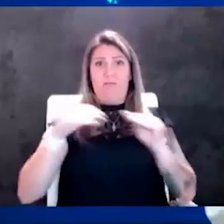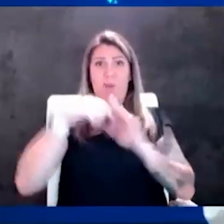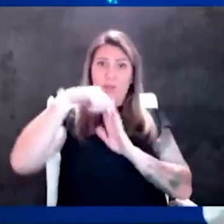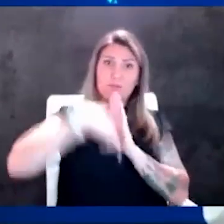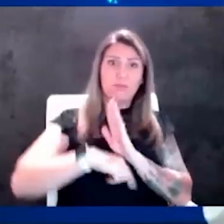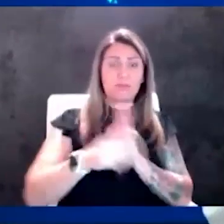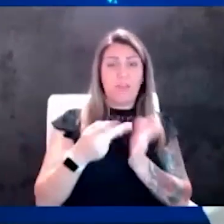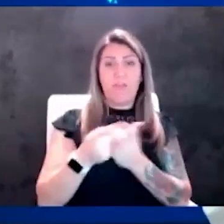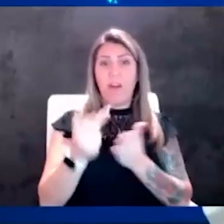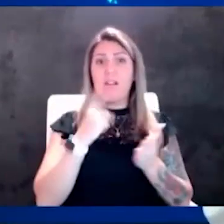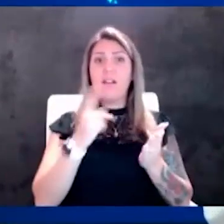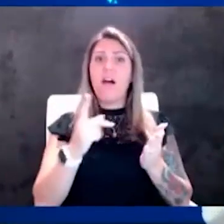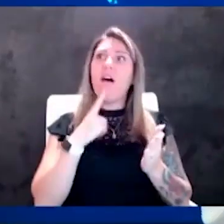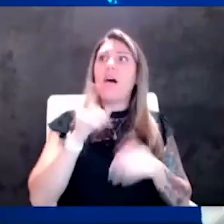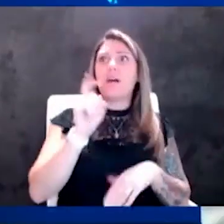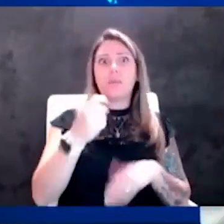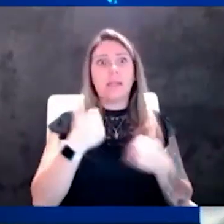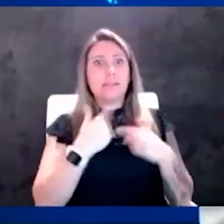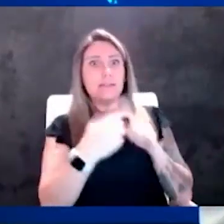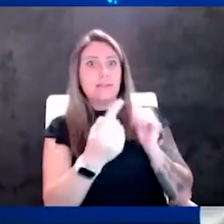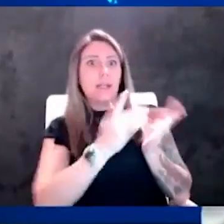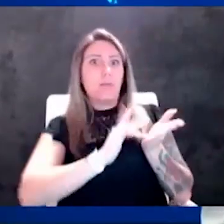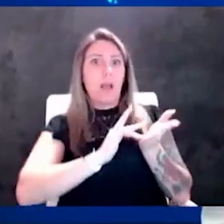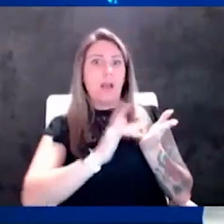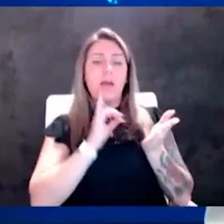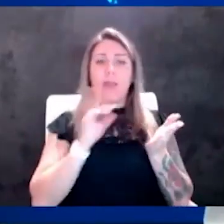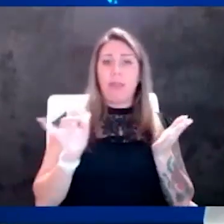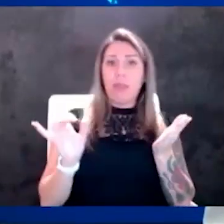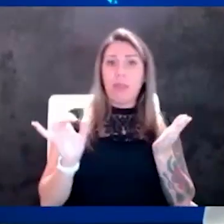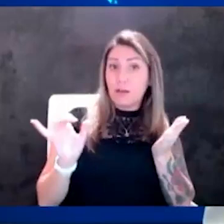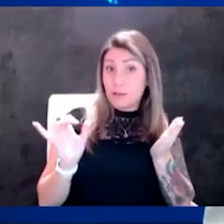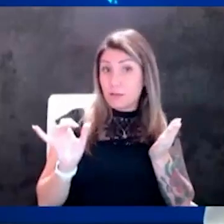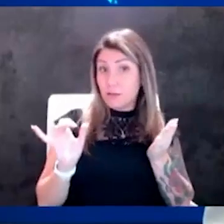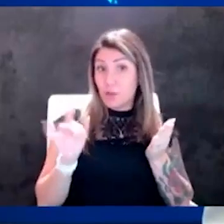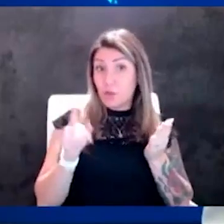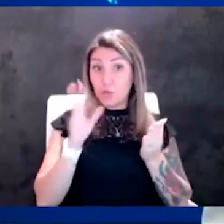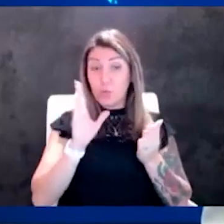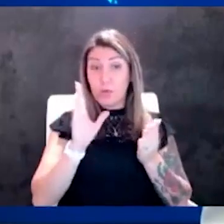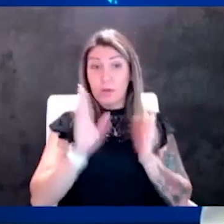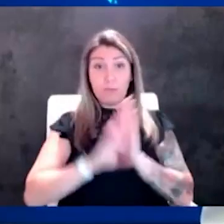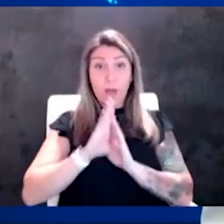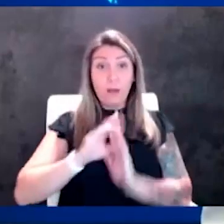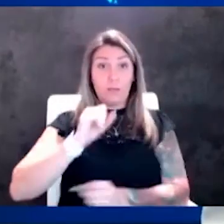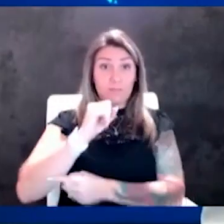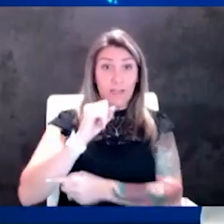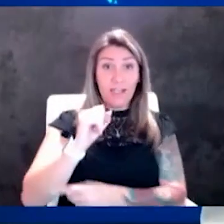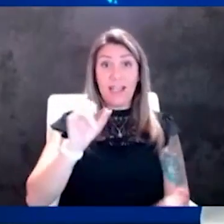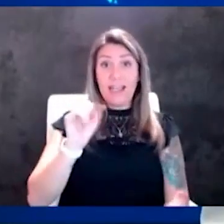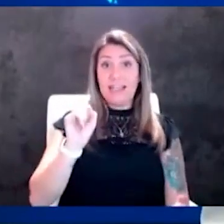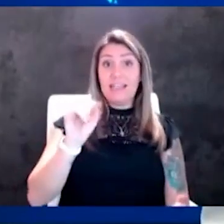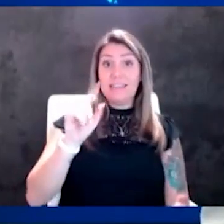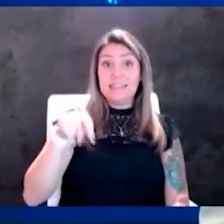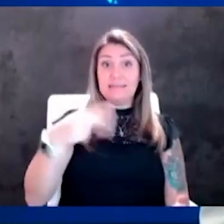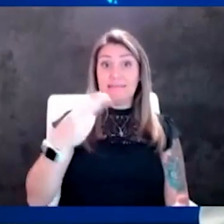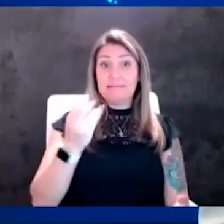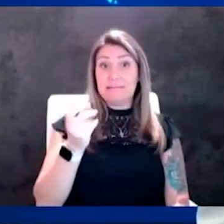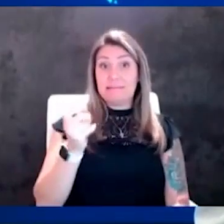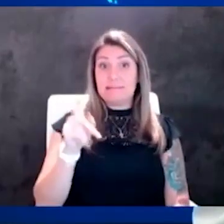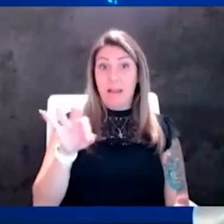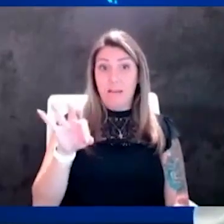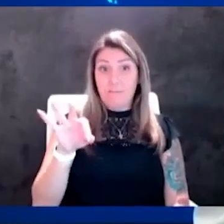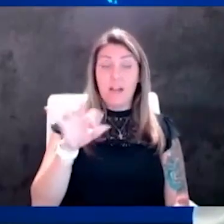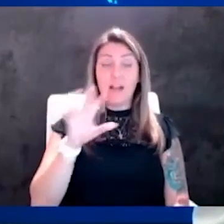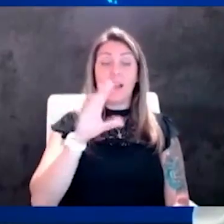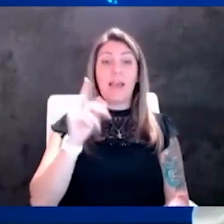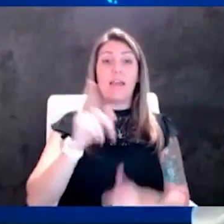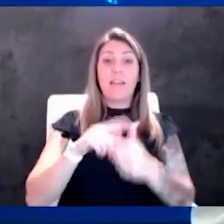have an antibiotic. Well, the likelihood is you're going to select out that resistant Staphylococcus infection, that resistant pneumococcal infection, and the next time you